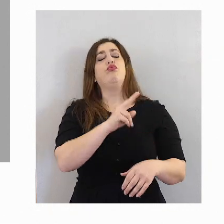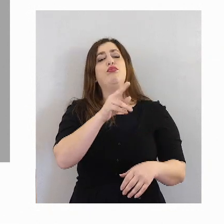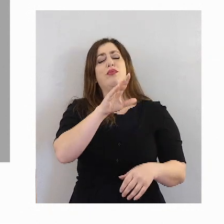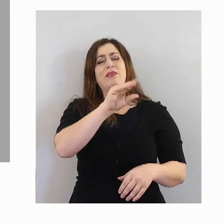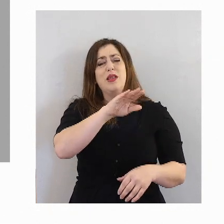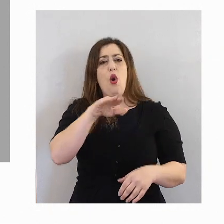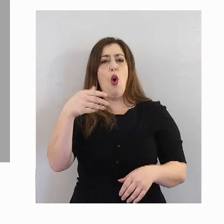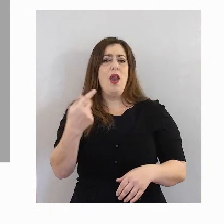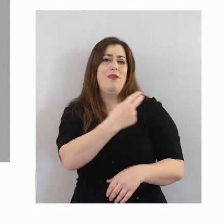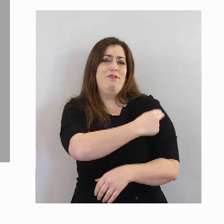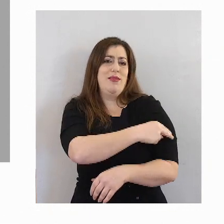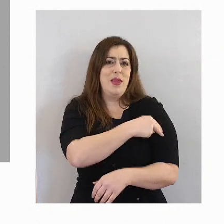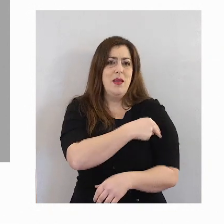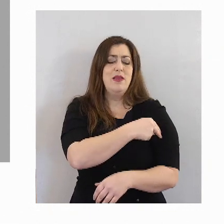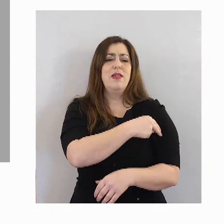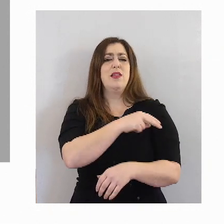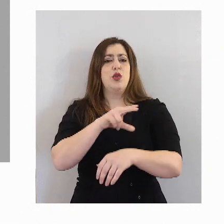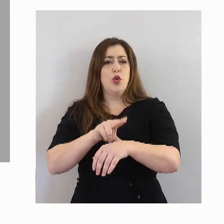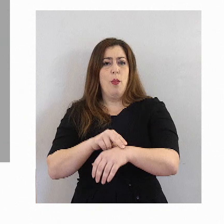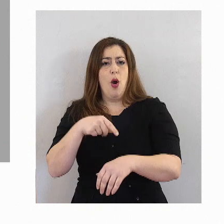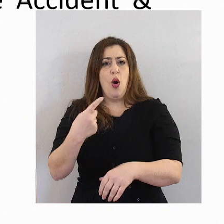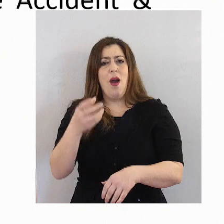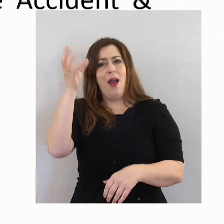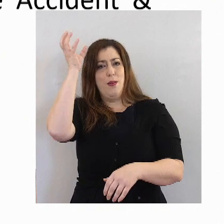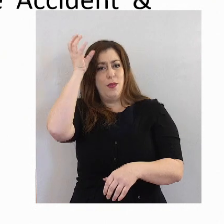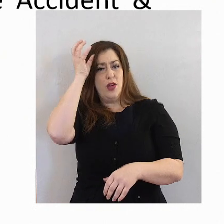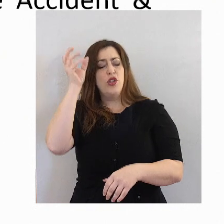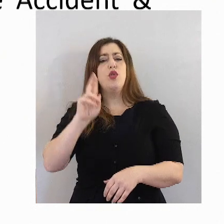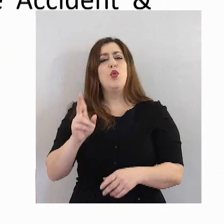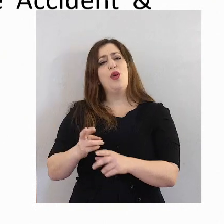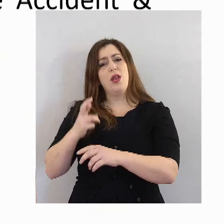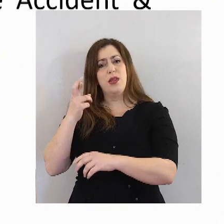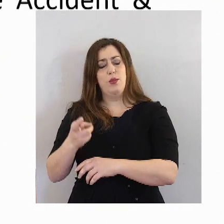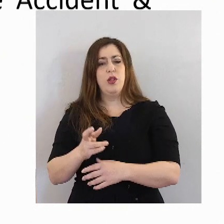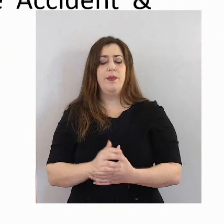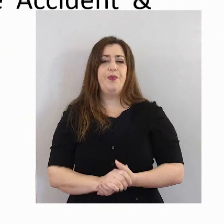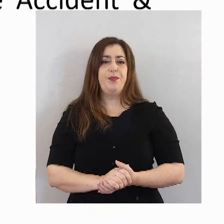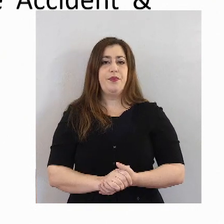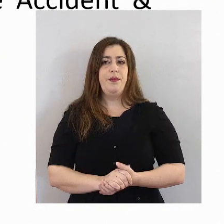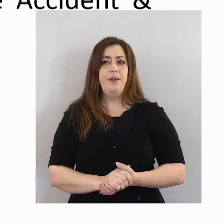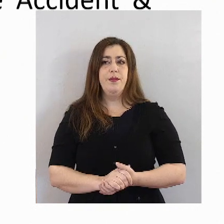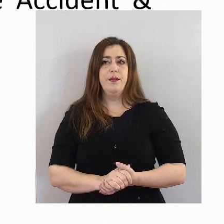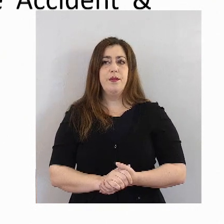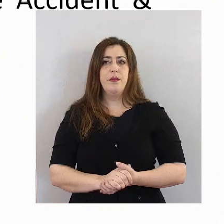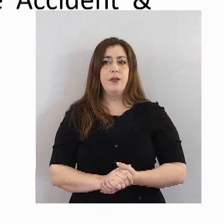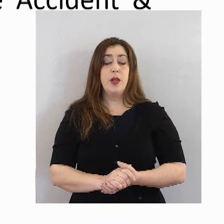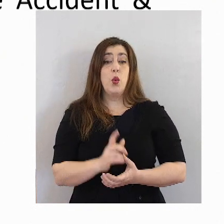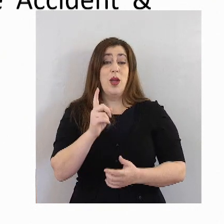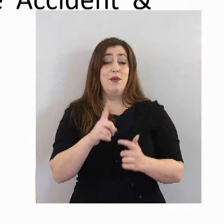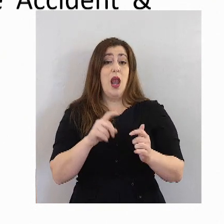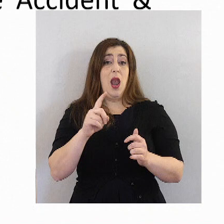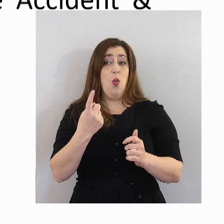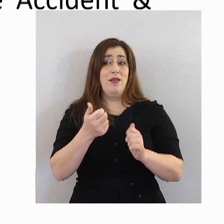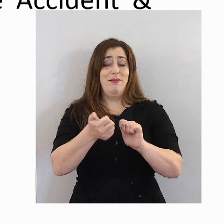120 healthcare practitioners, and 300 reception staff. One of the first trainings to be conducted